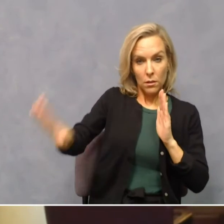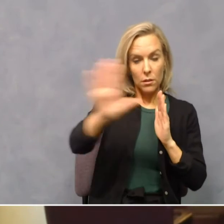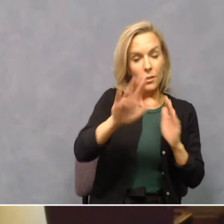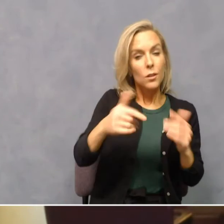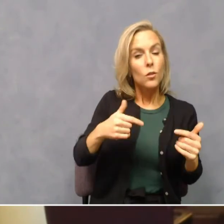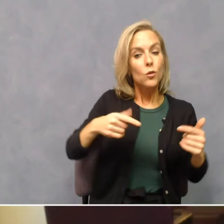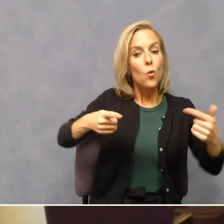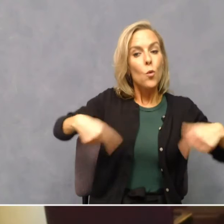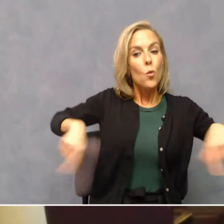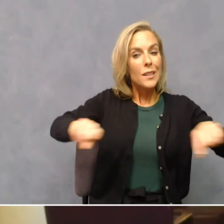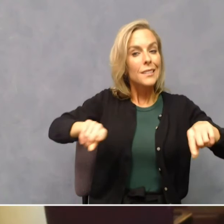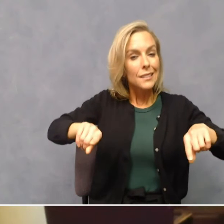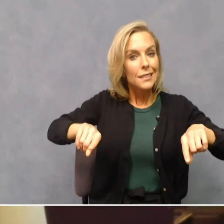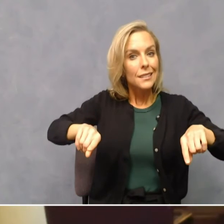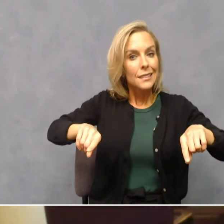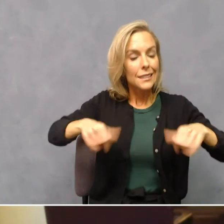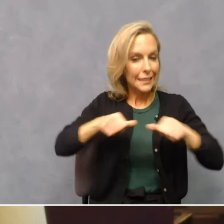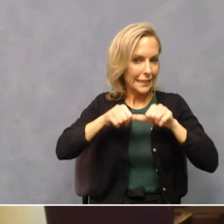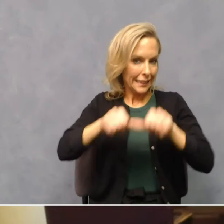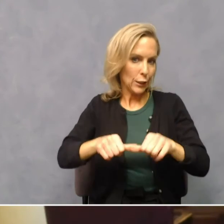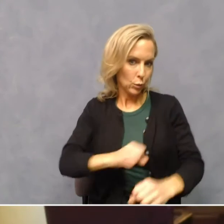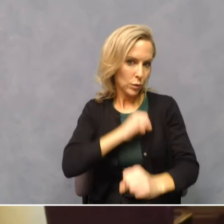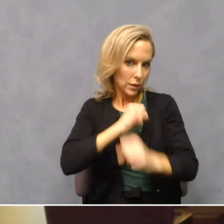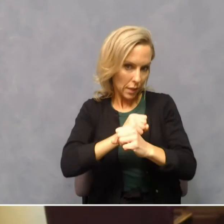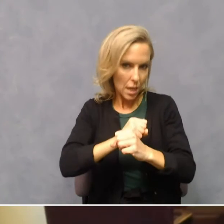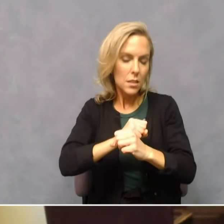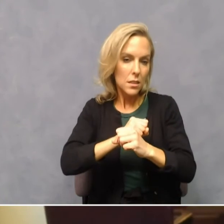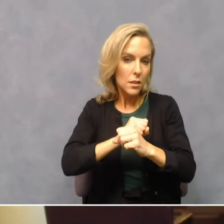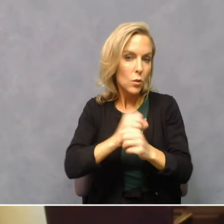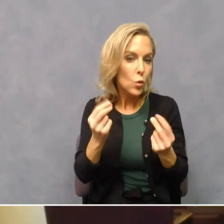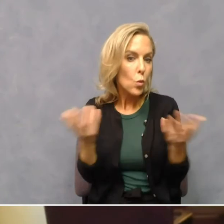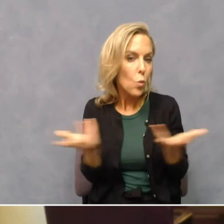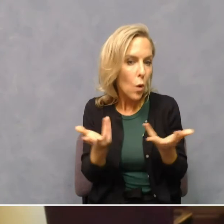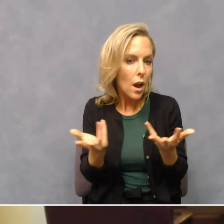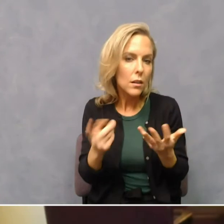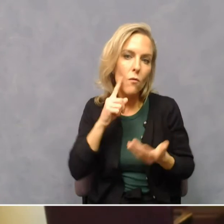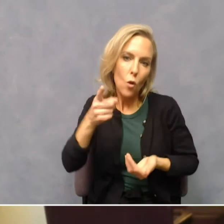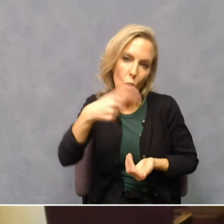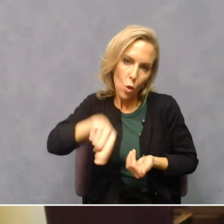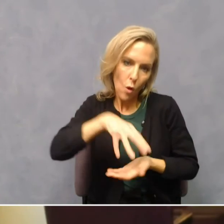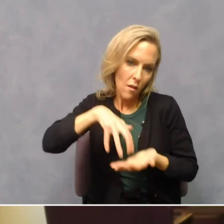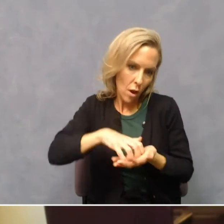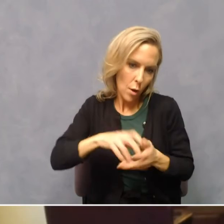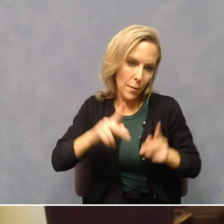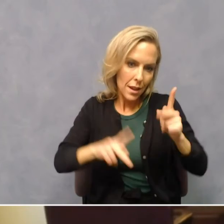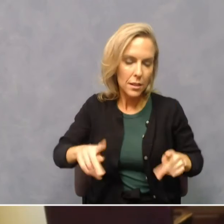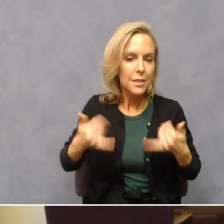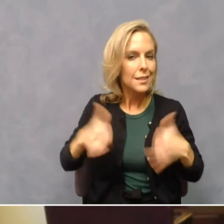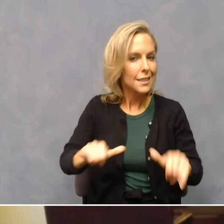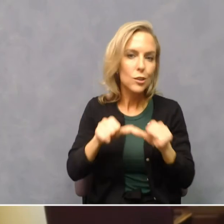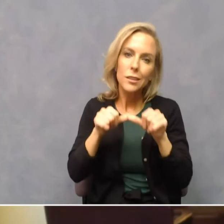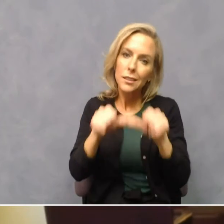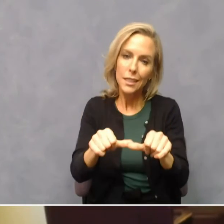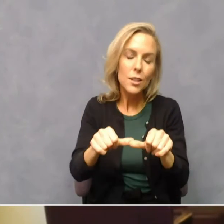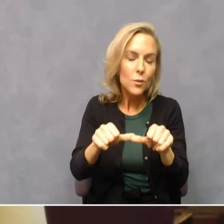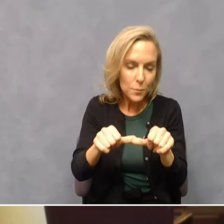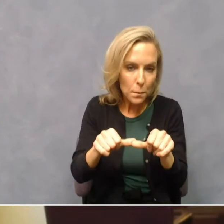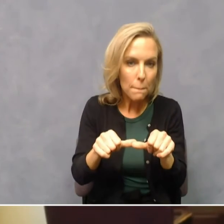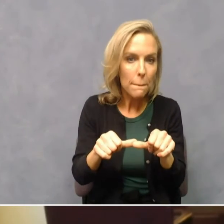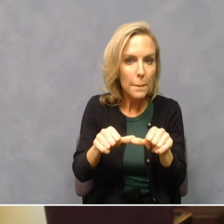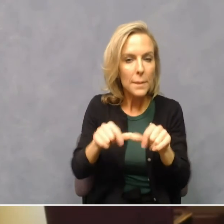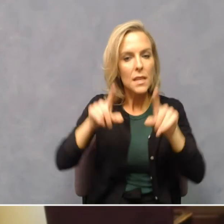to continue to protect our most vulnerable populations. We're continuing to provide testing in